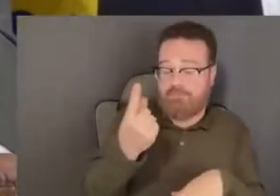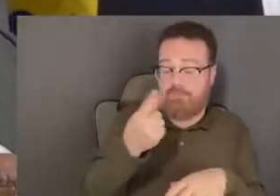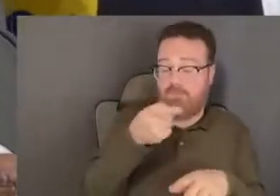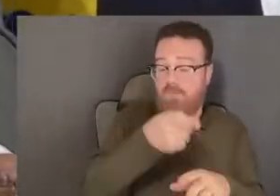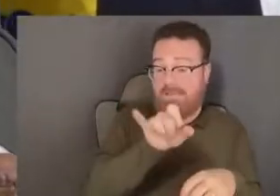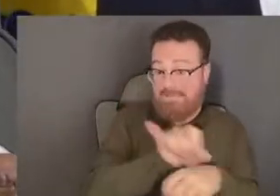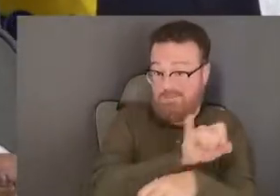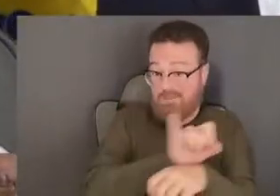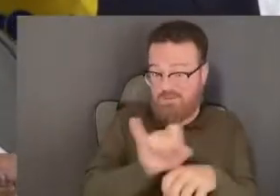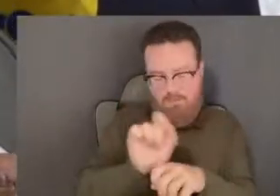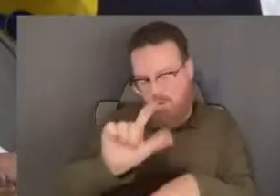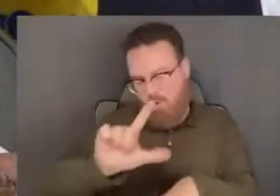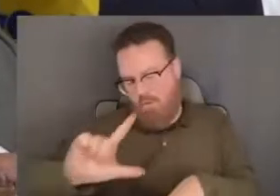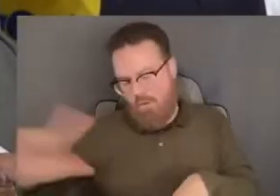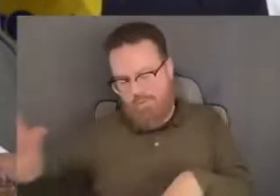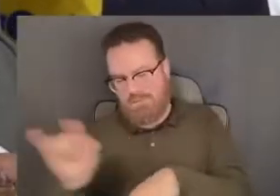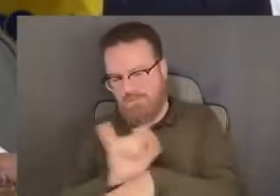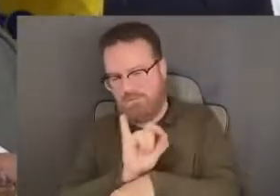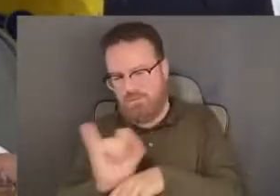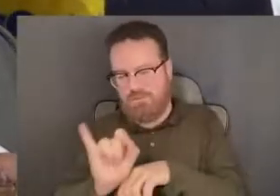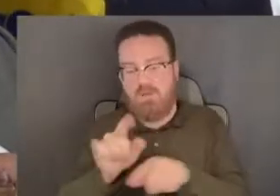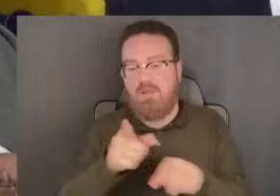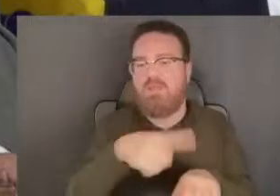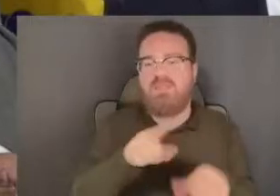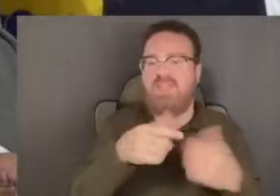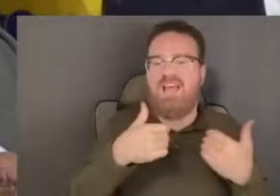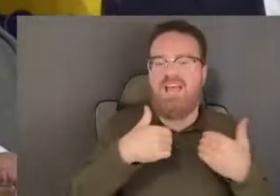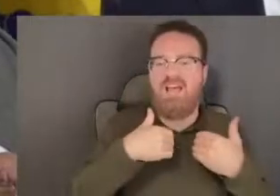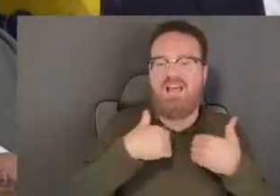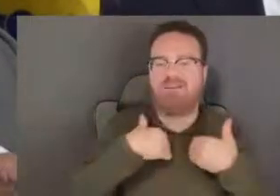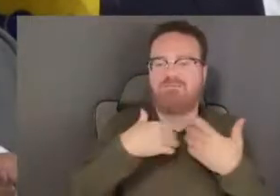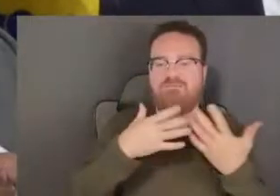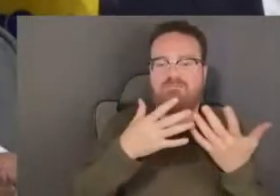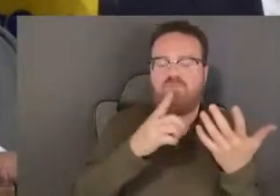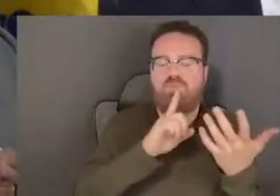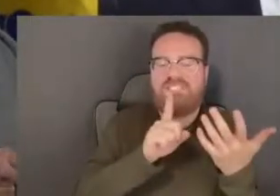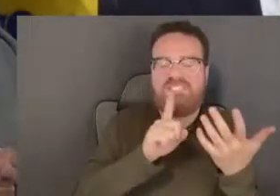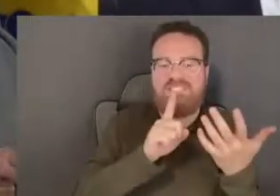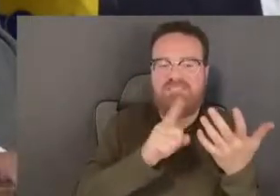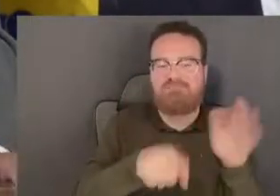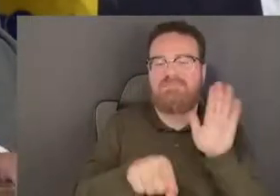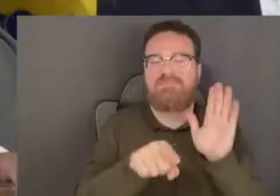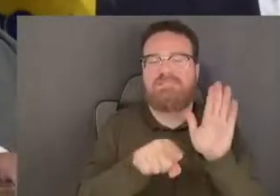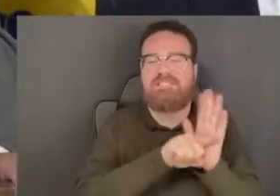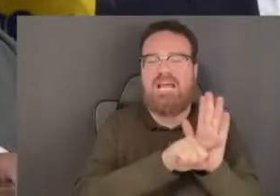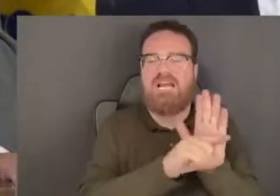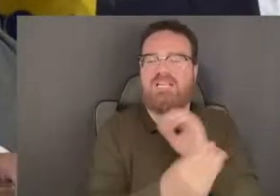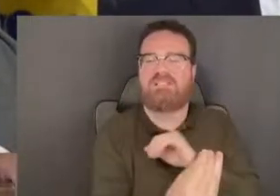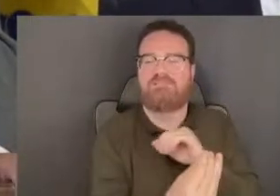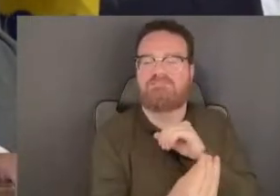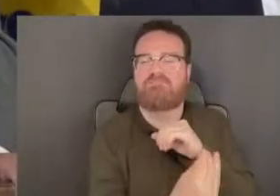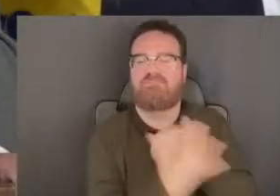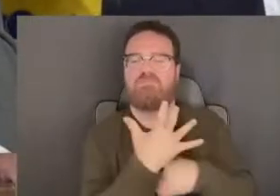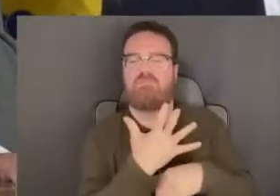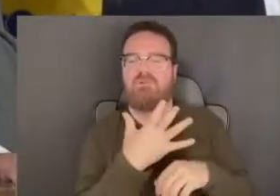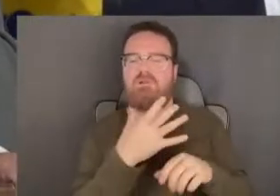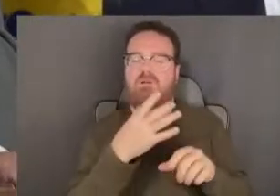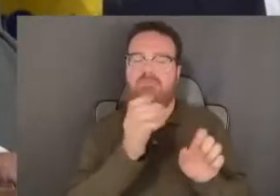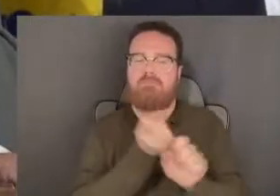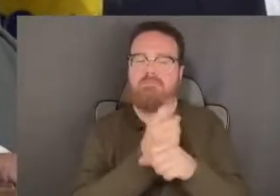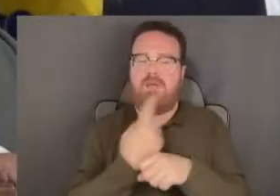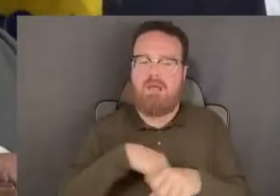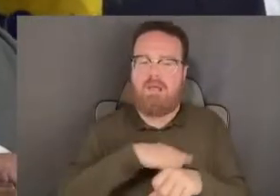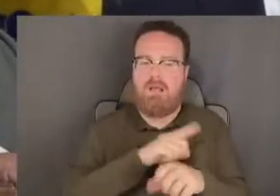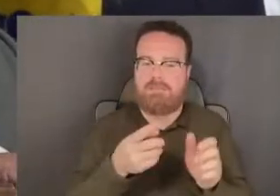industries cast a dark shadow historically over this agency. And there's so many conflicts that we are now